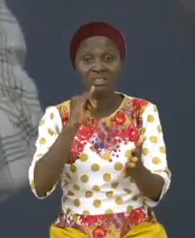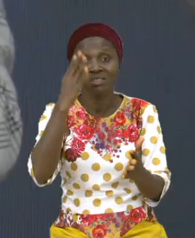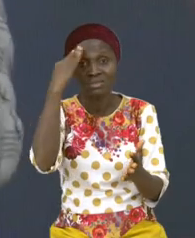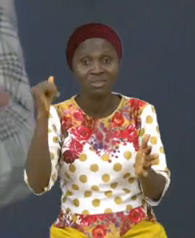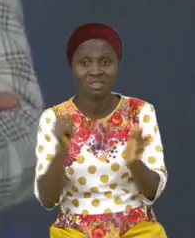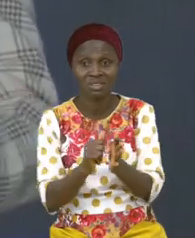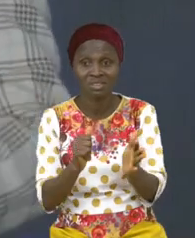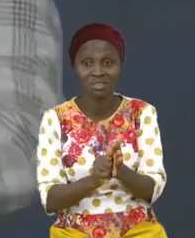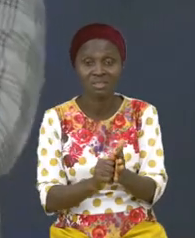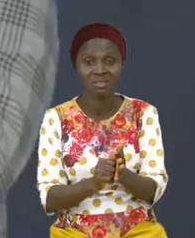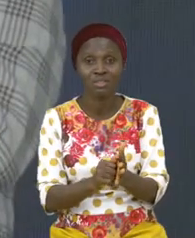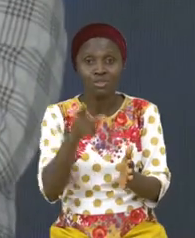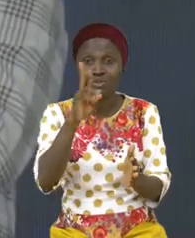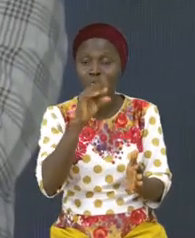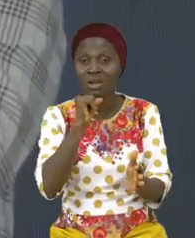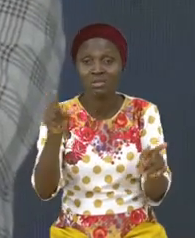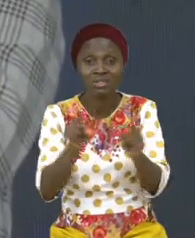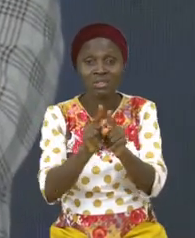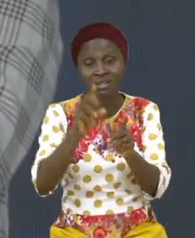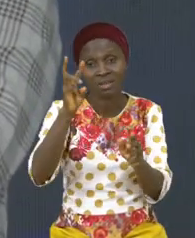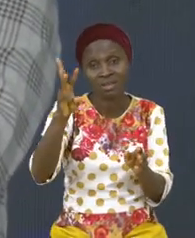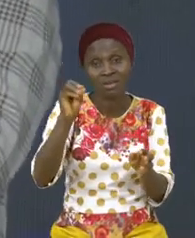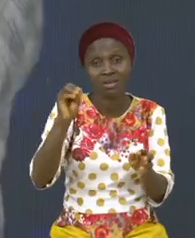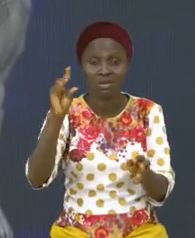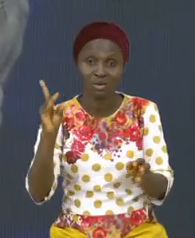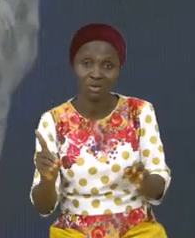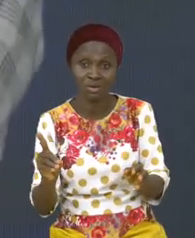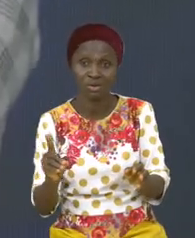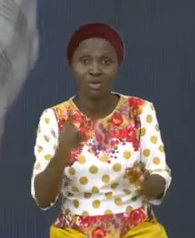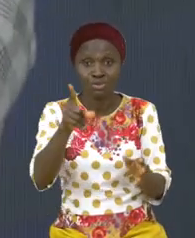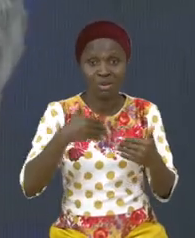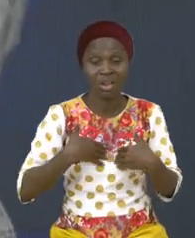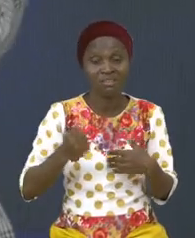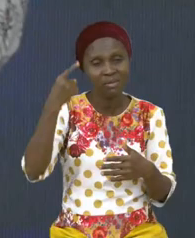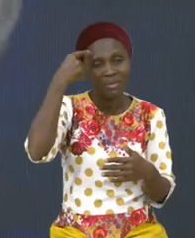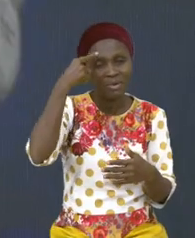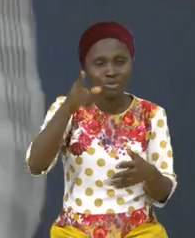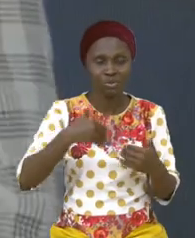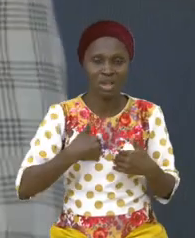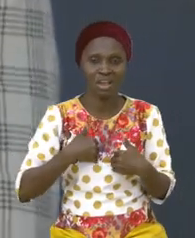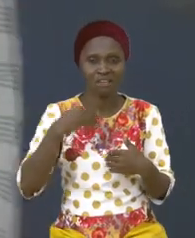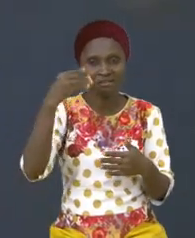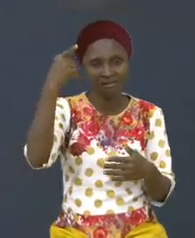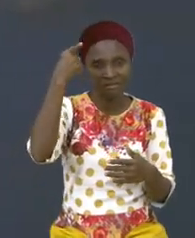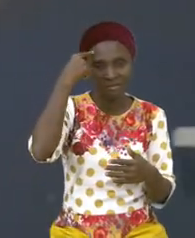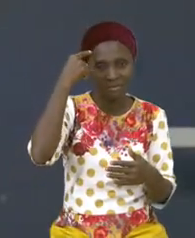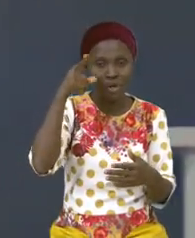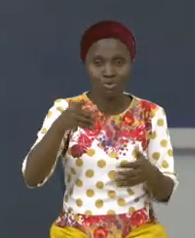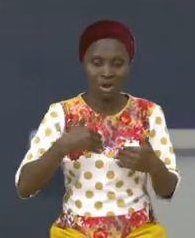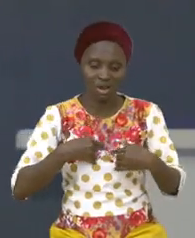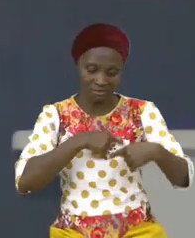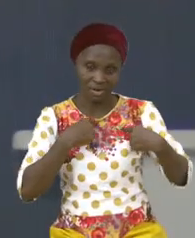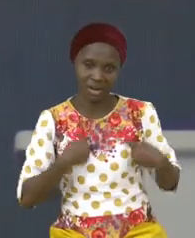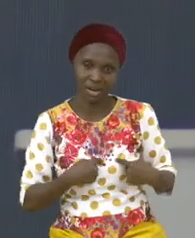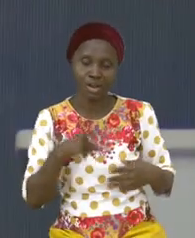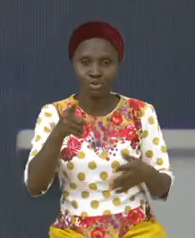you're not a log of wood. You have a brain. You have a mind. You have a heart. You